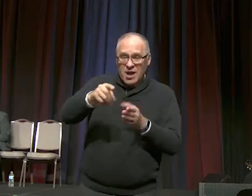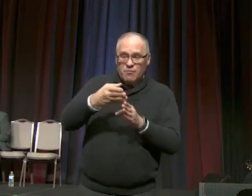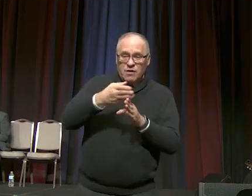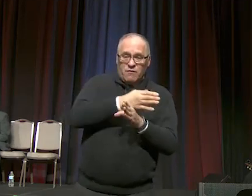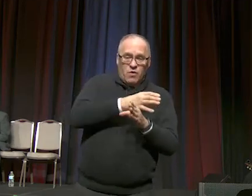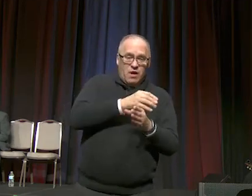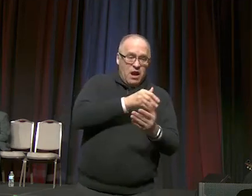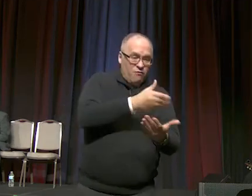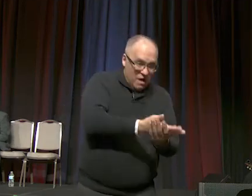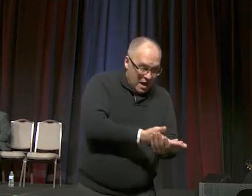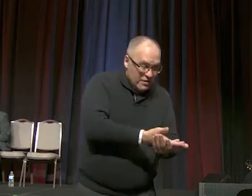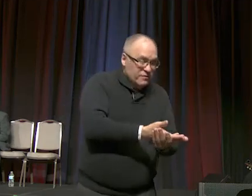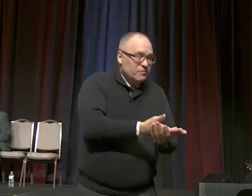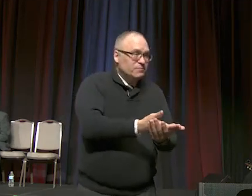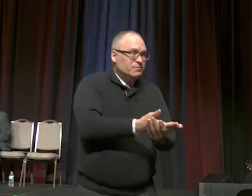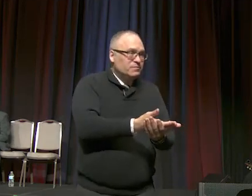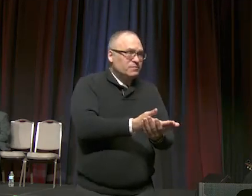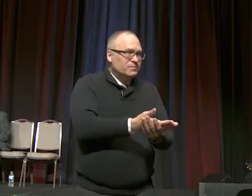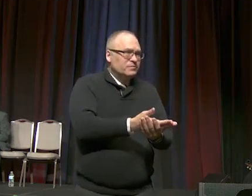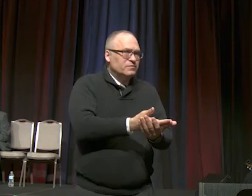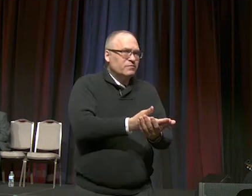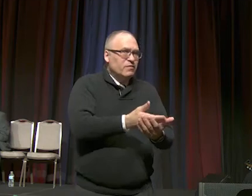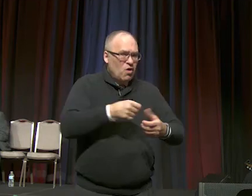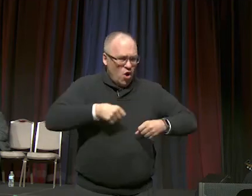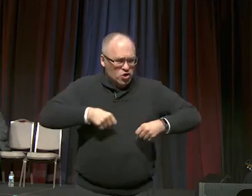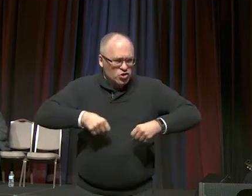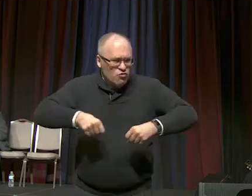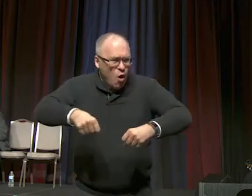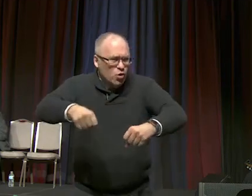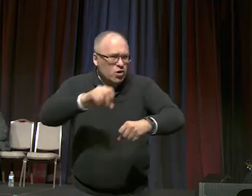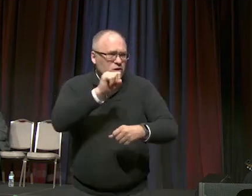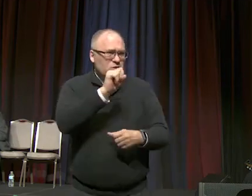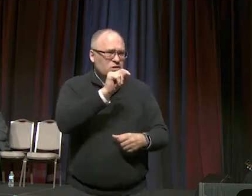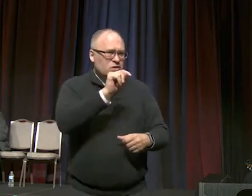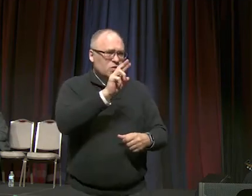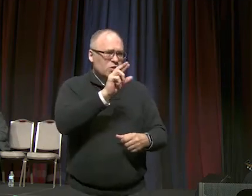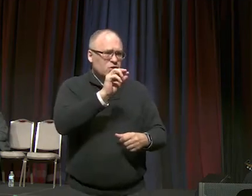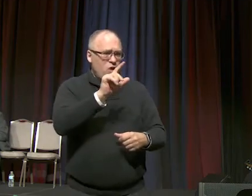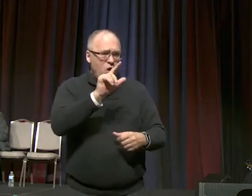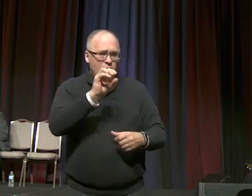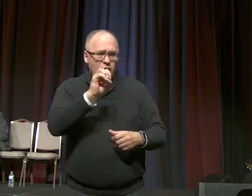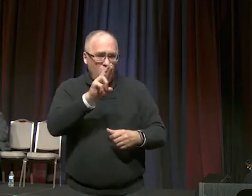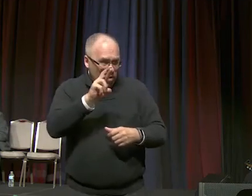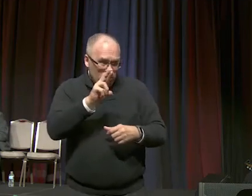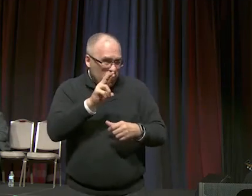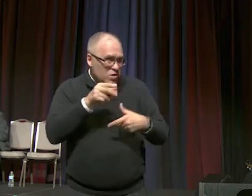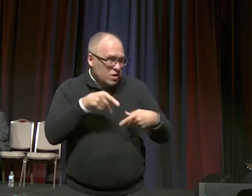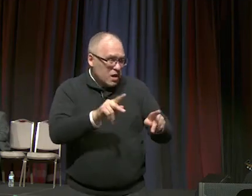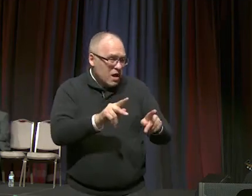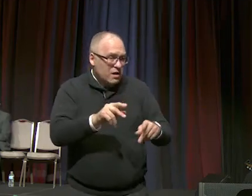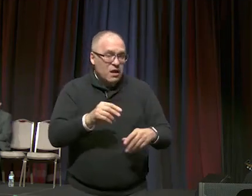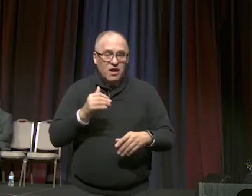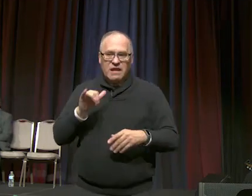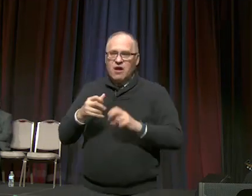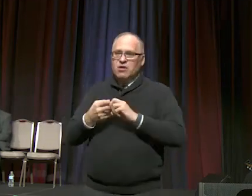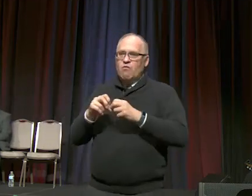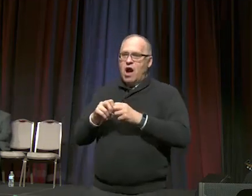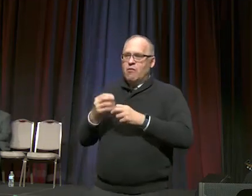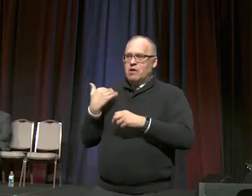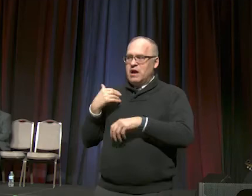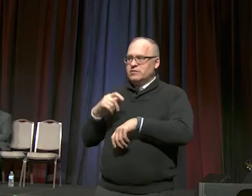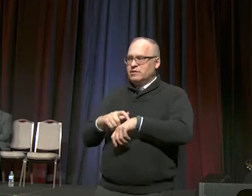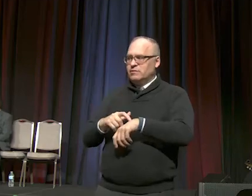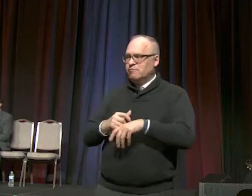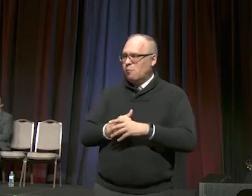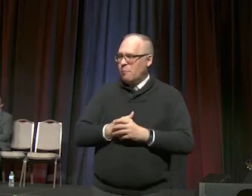arriving? Are strollers allowed on the floor? Because that was an issue for me last time as well. So. Great,